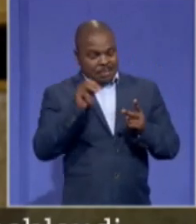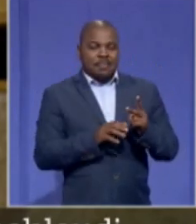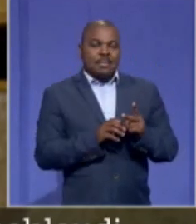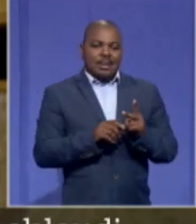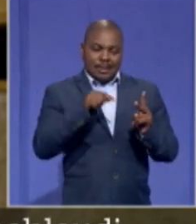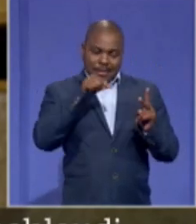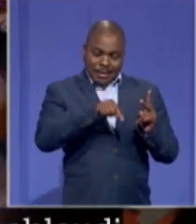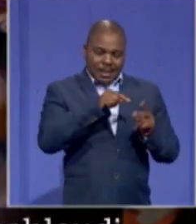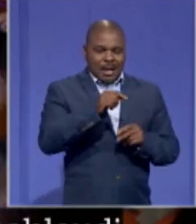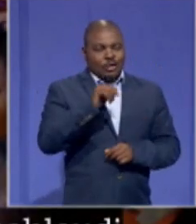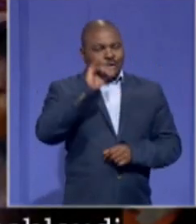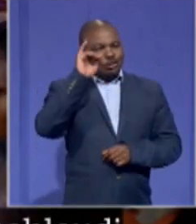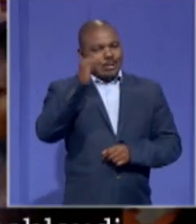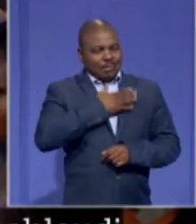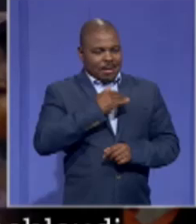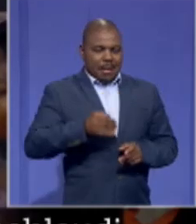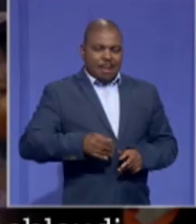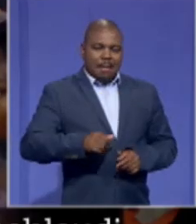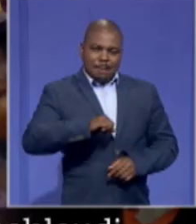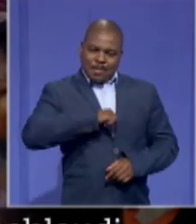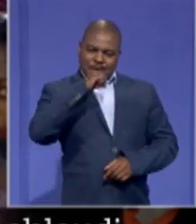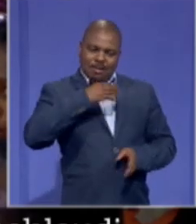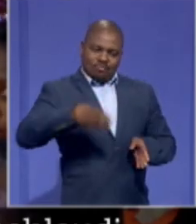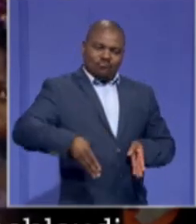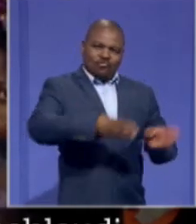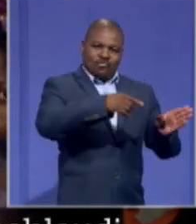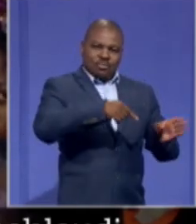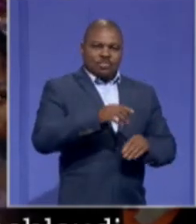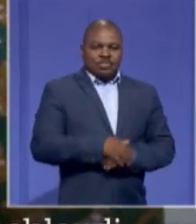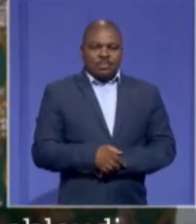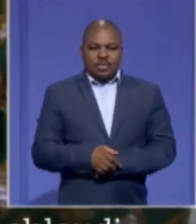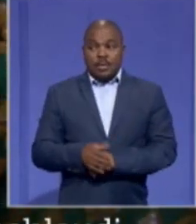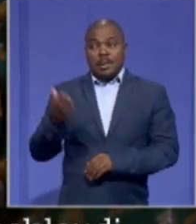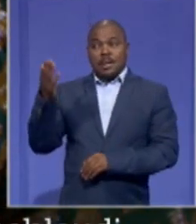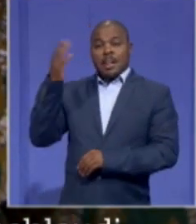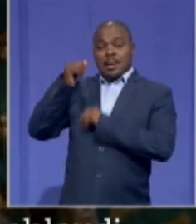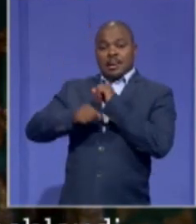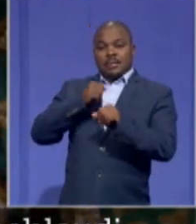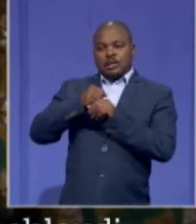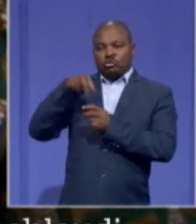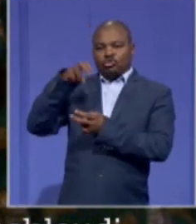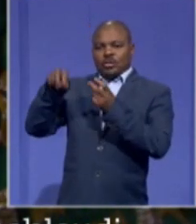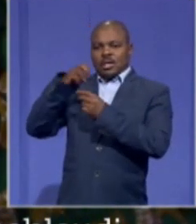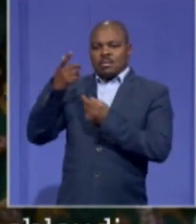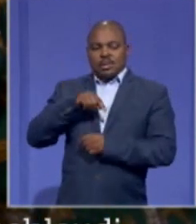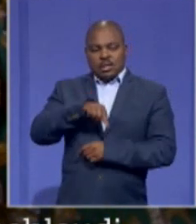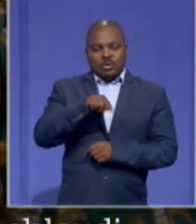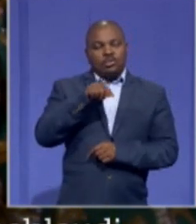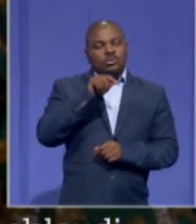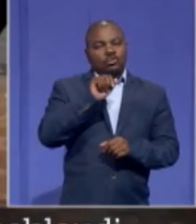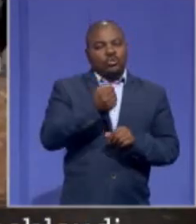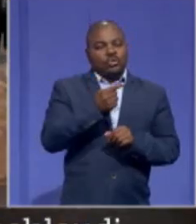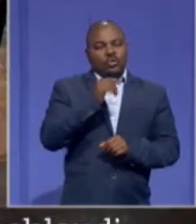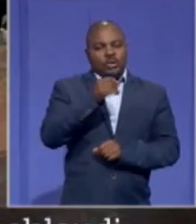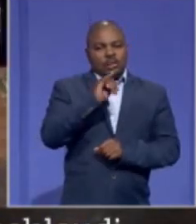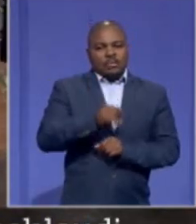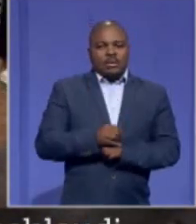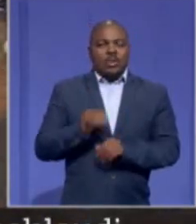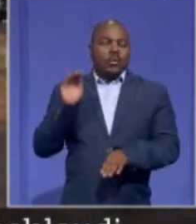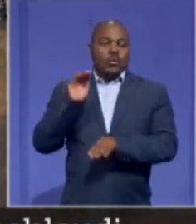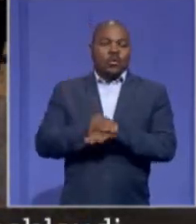of Johannesburg. Ngogola bojanala mo Gauteng bo tlisitse lotseno la diranta di feta dibilione di le